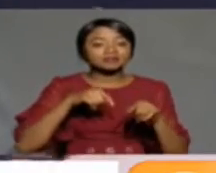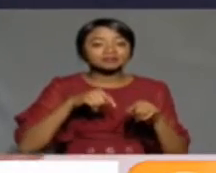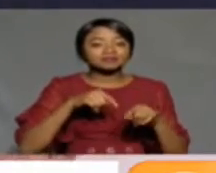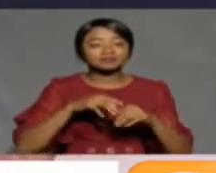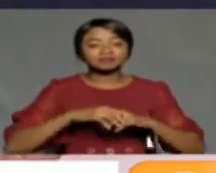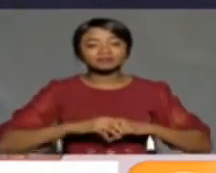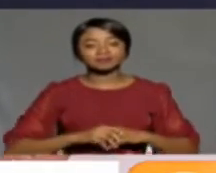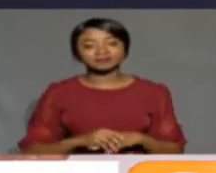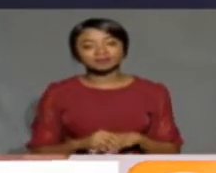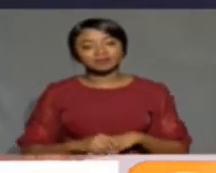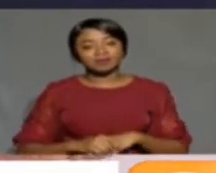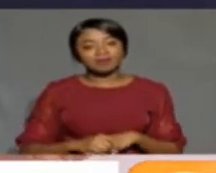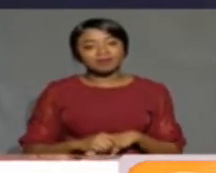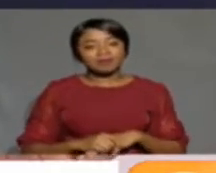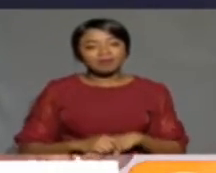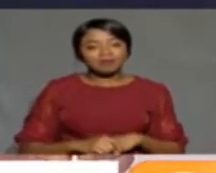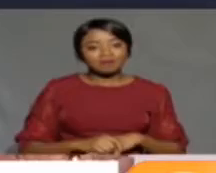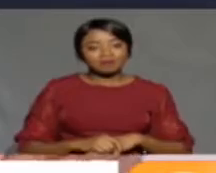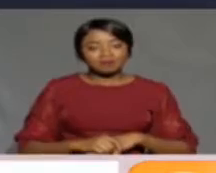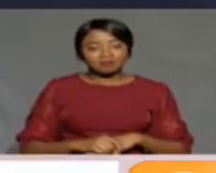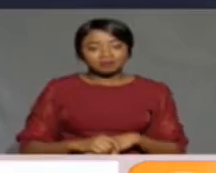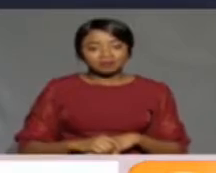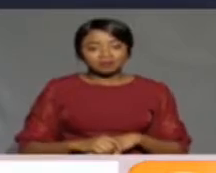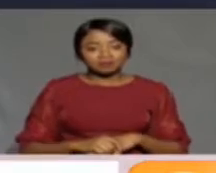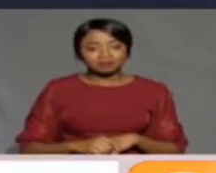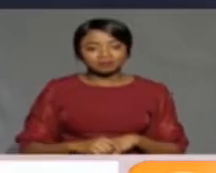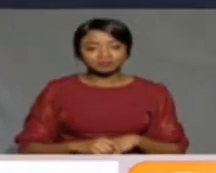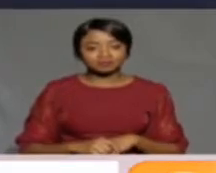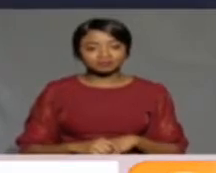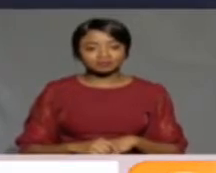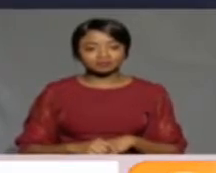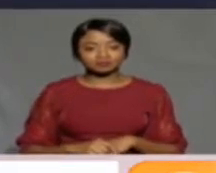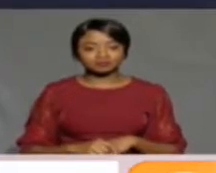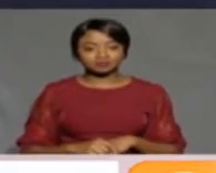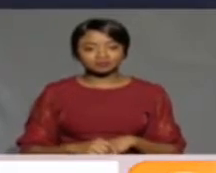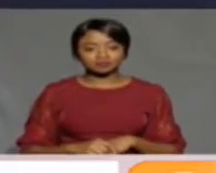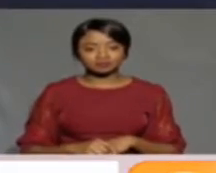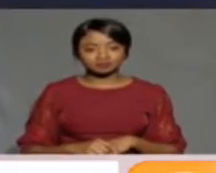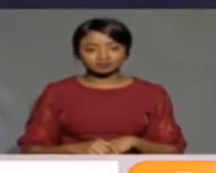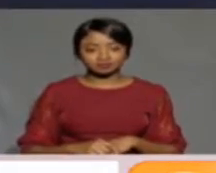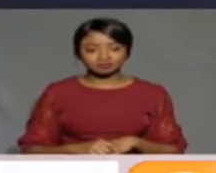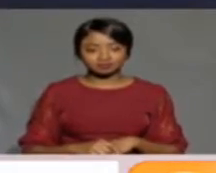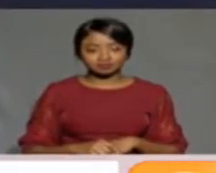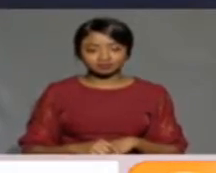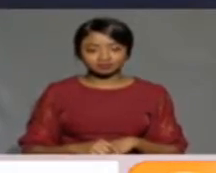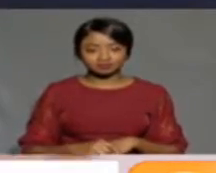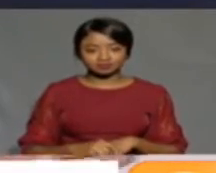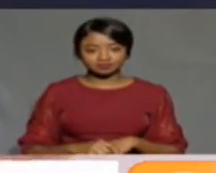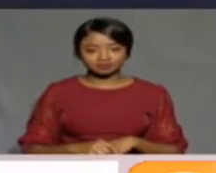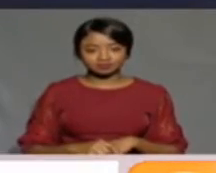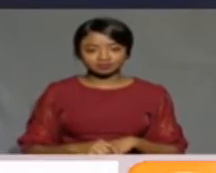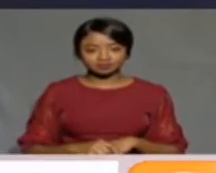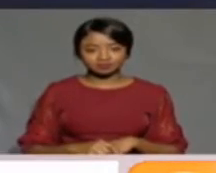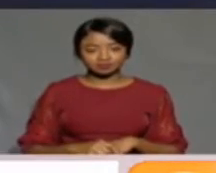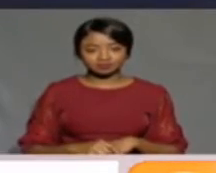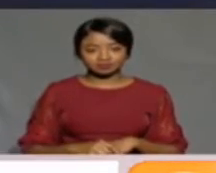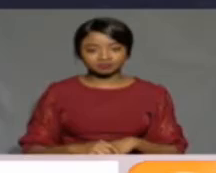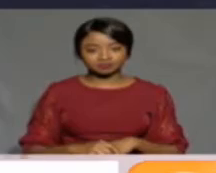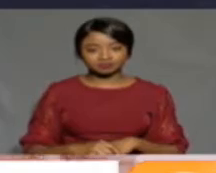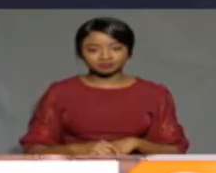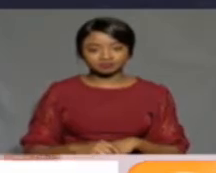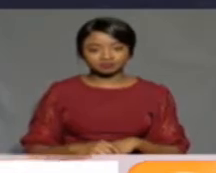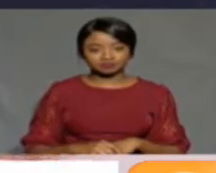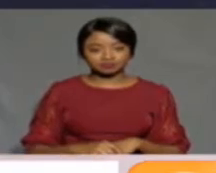last block yes, of MAU, right. Whereby part of it is not very clear. There were issues about